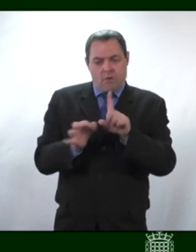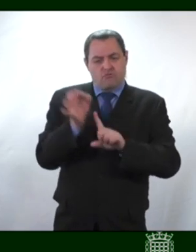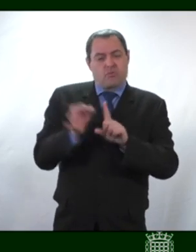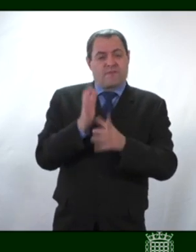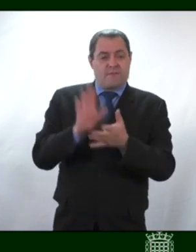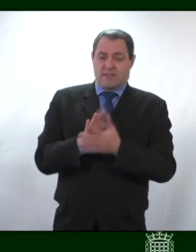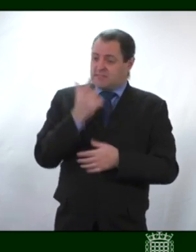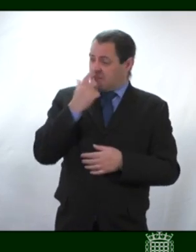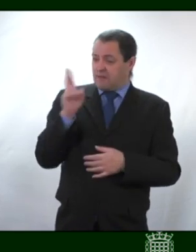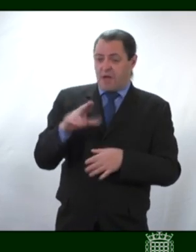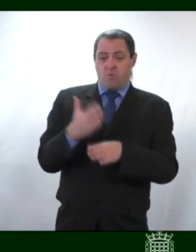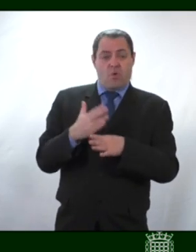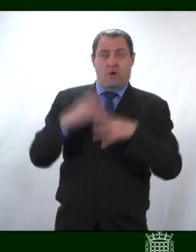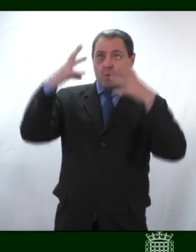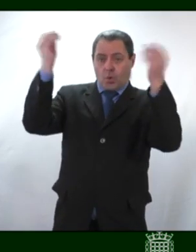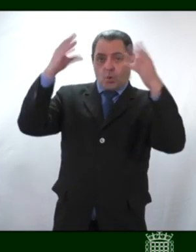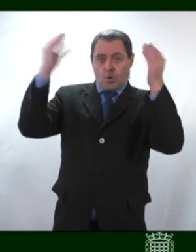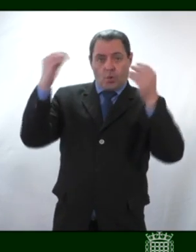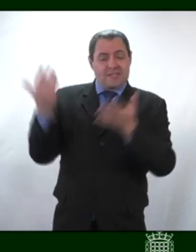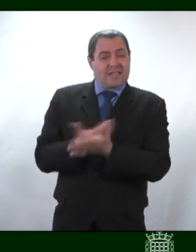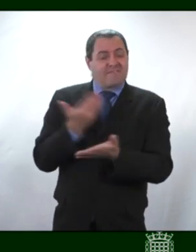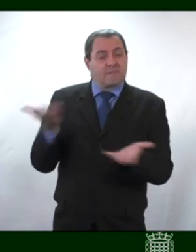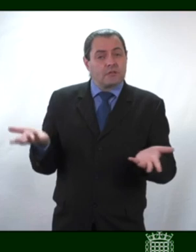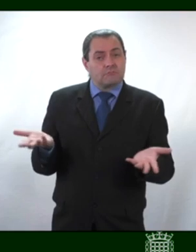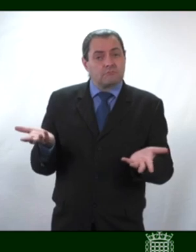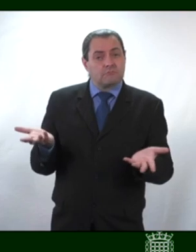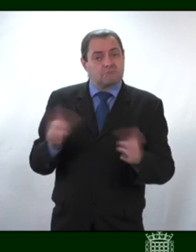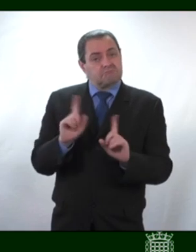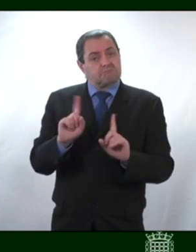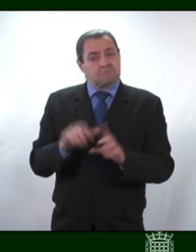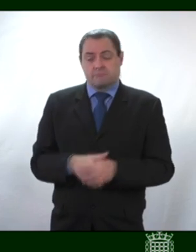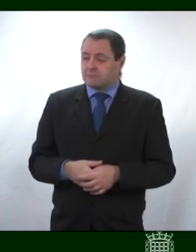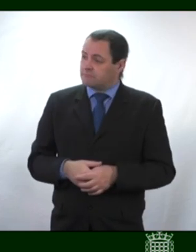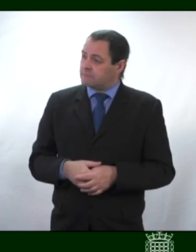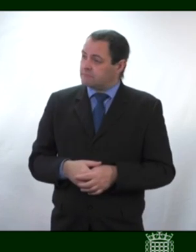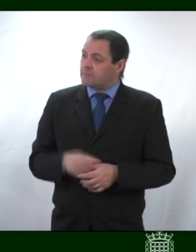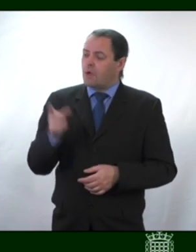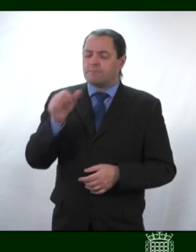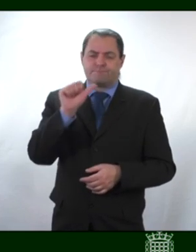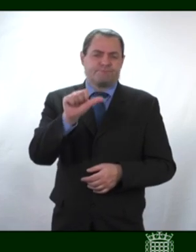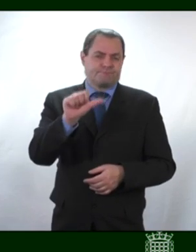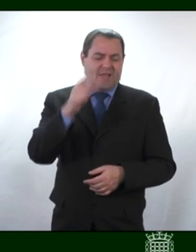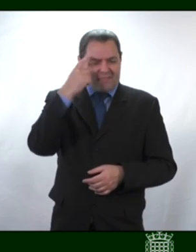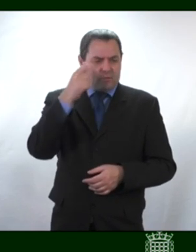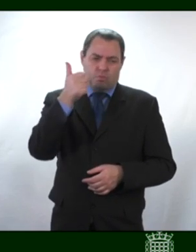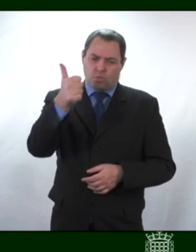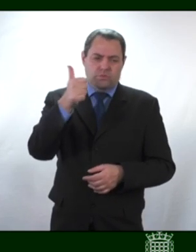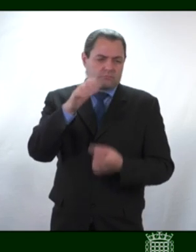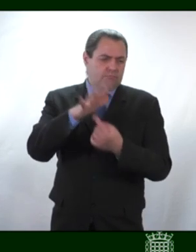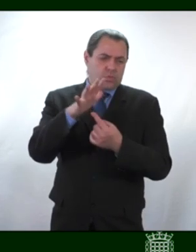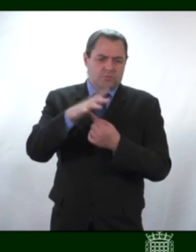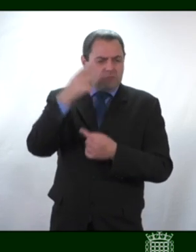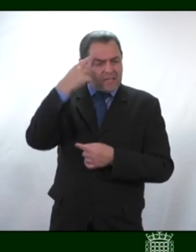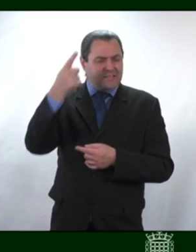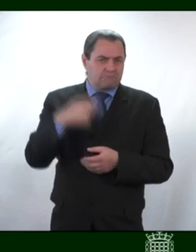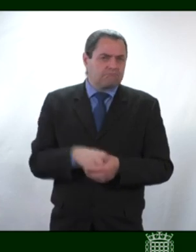that more of those commercial and public buildings can be kept open for proper use? Yes, absolutely. I think it's an incredibly important strand of the